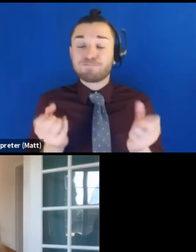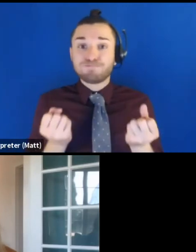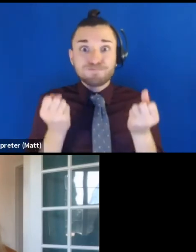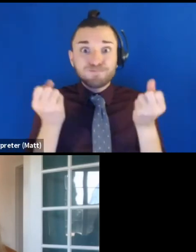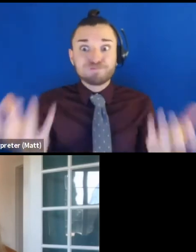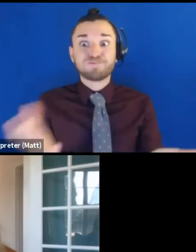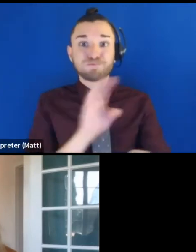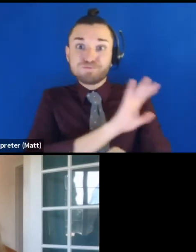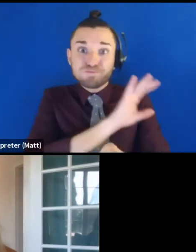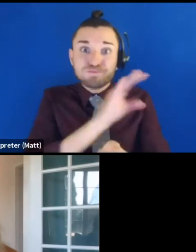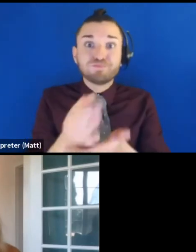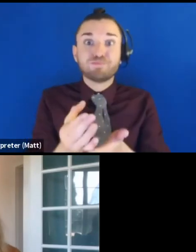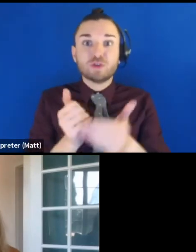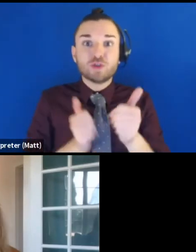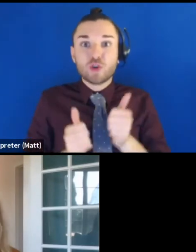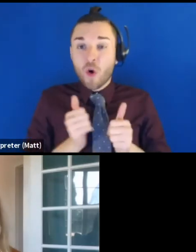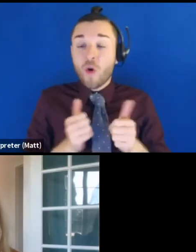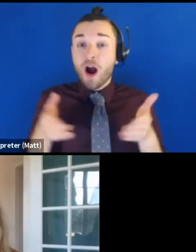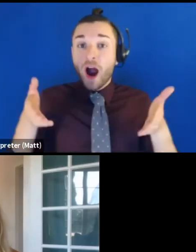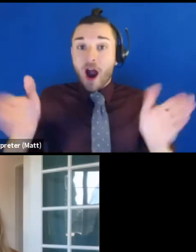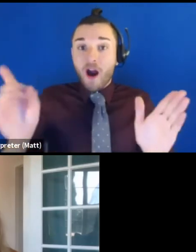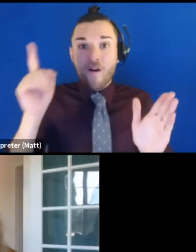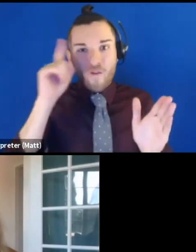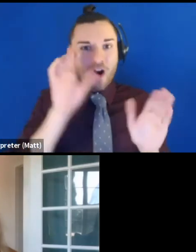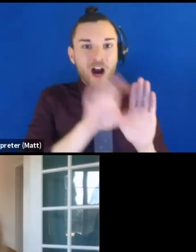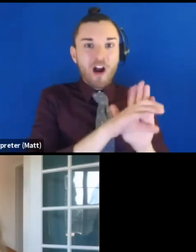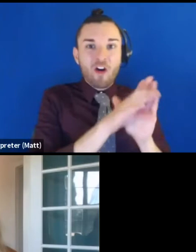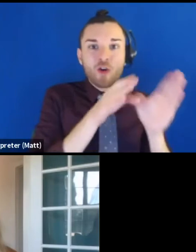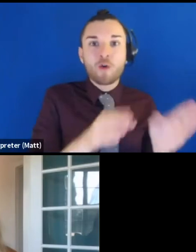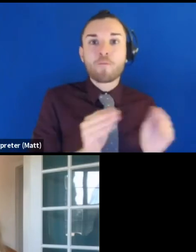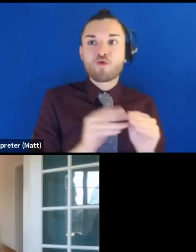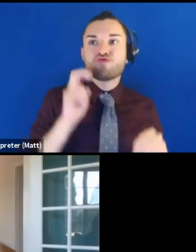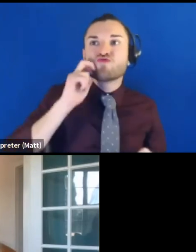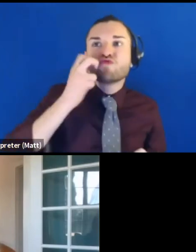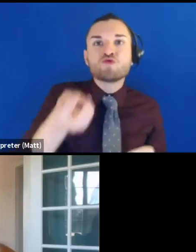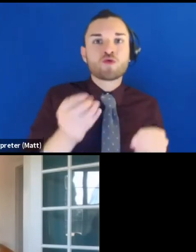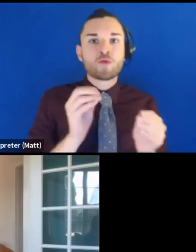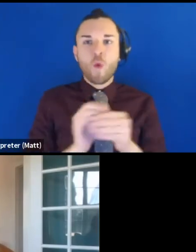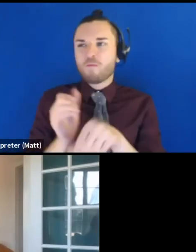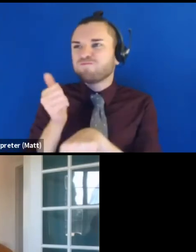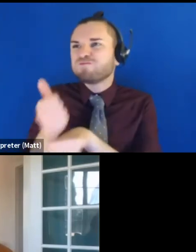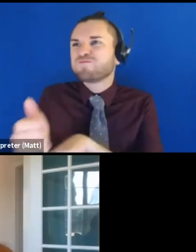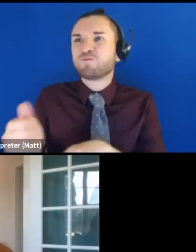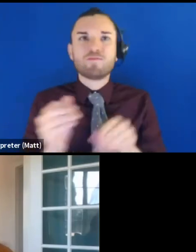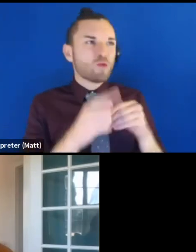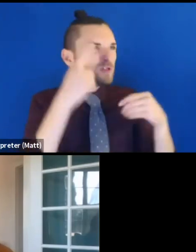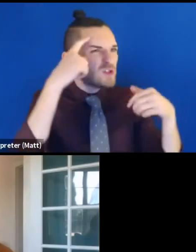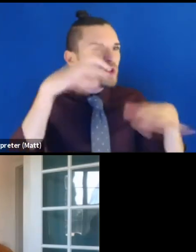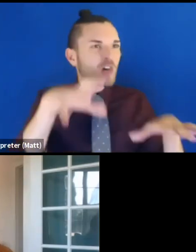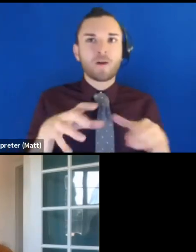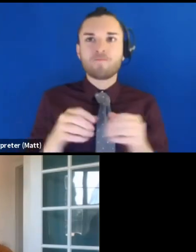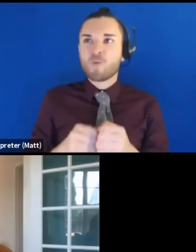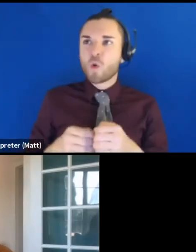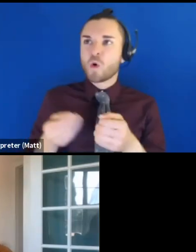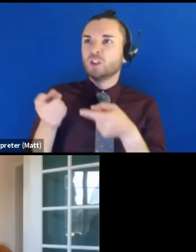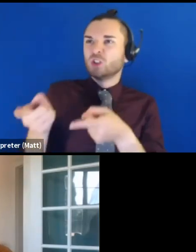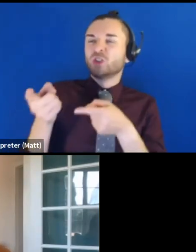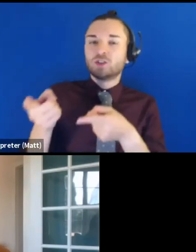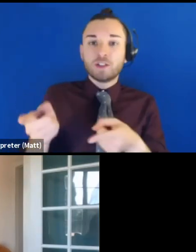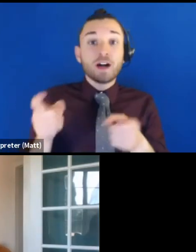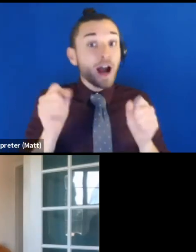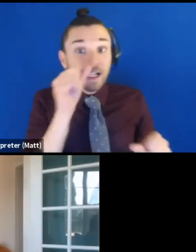be rude, be confusing, be shocking, be divisive, and also be heartwarming, be silly, be dramatic.